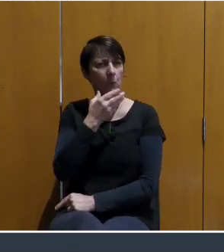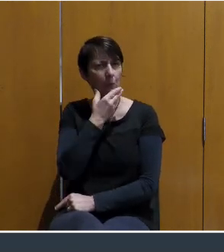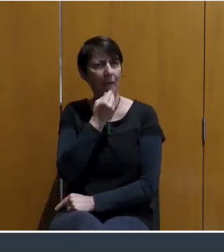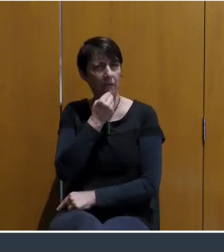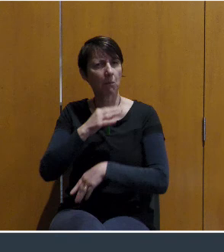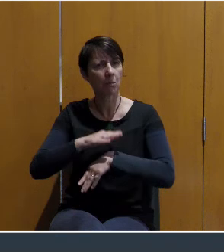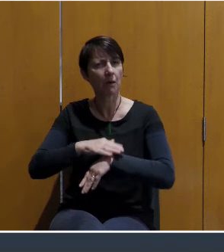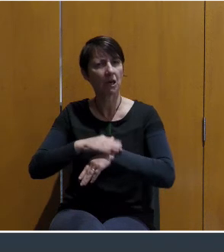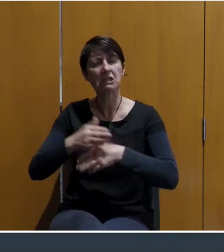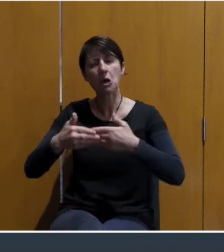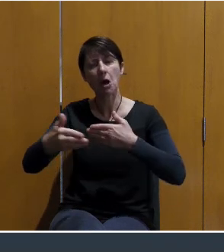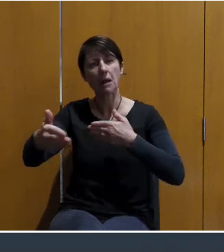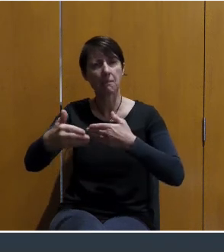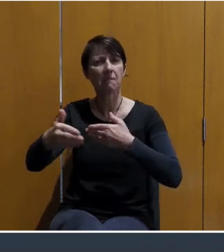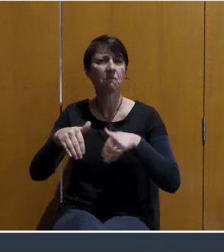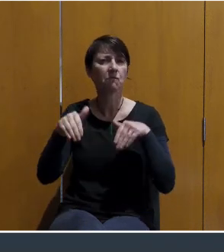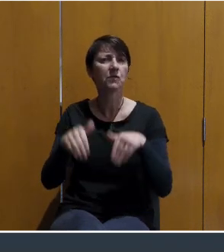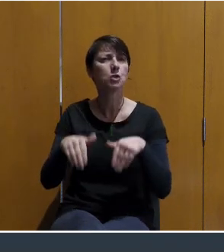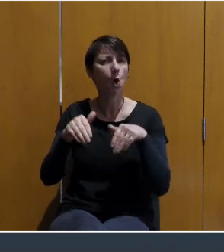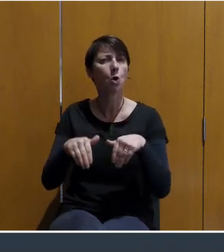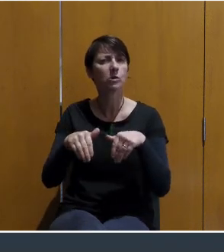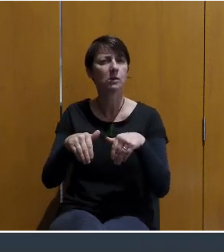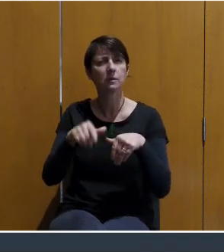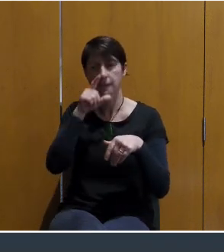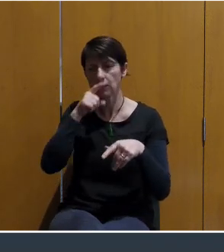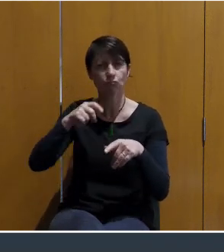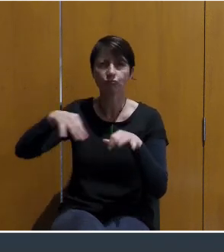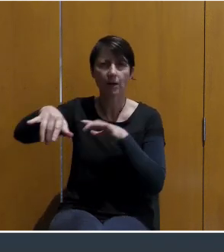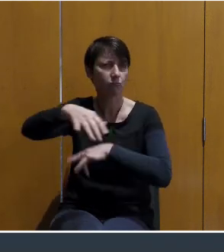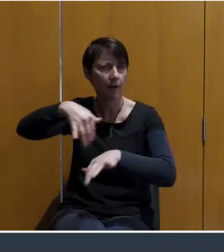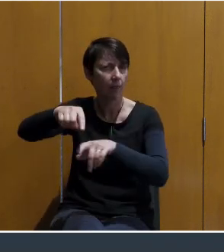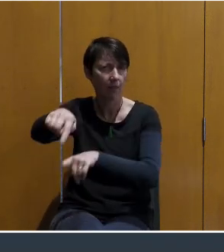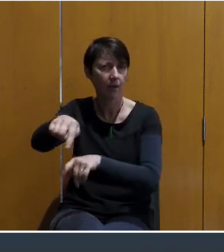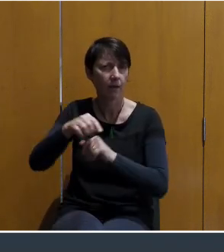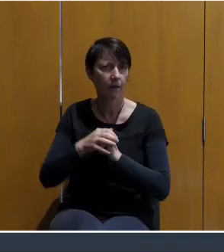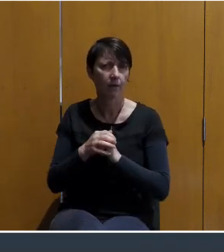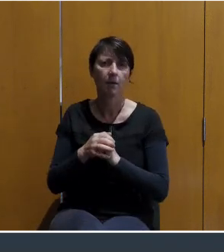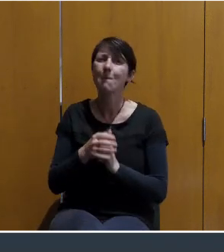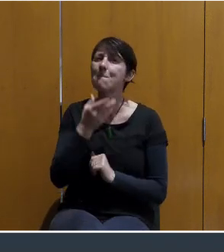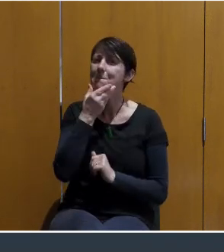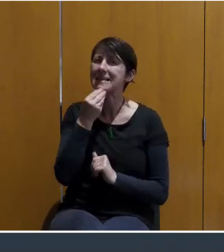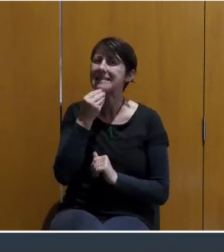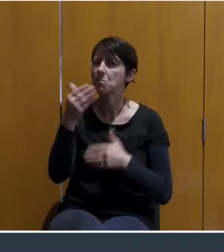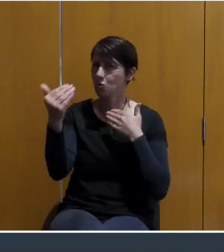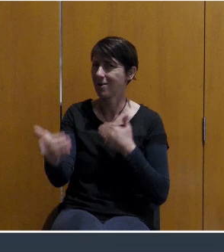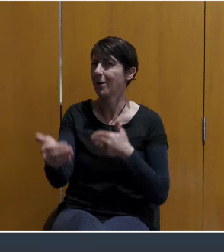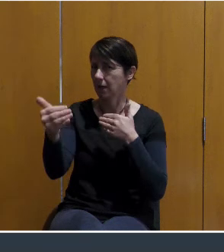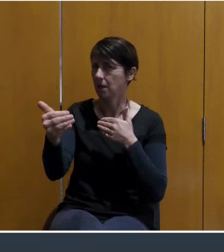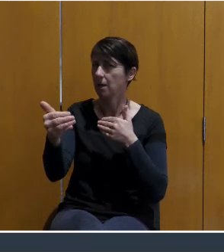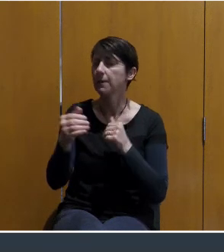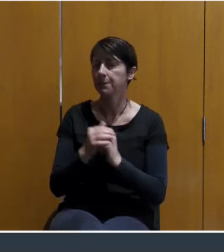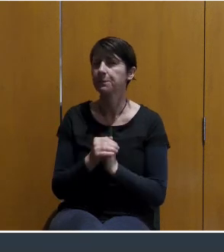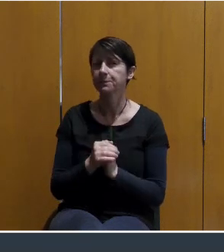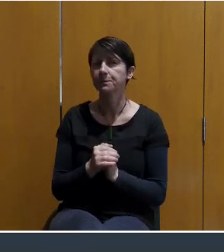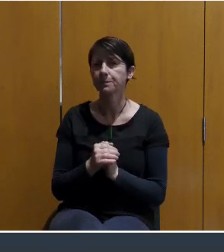those areas, but they are temporary only, and the bylaw review process isn't probably as agile as